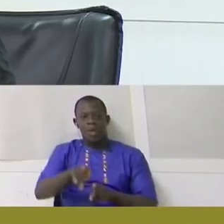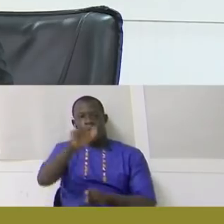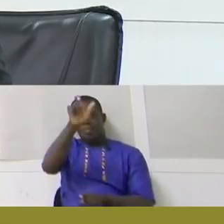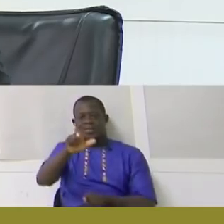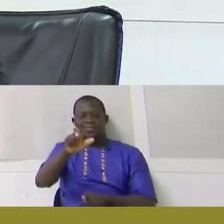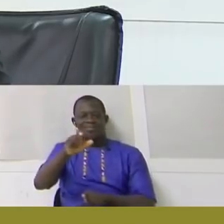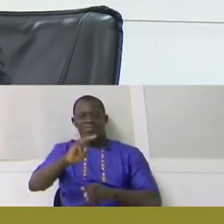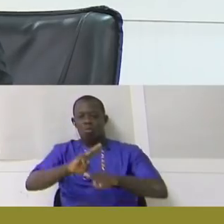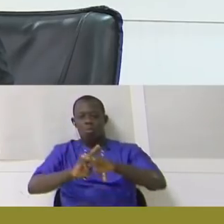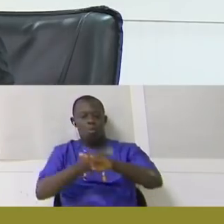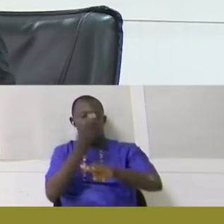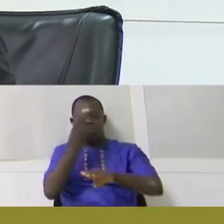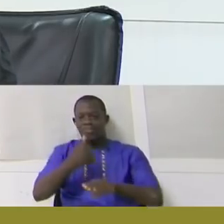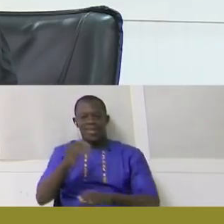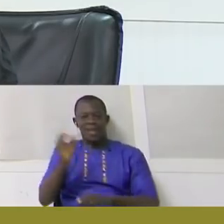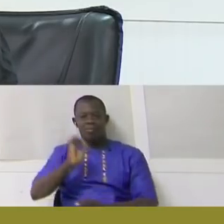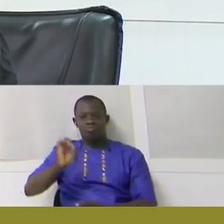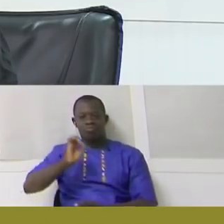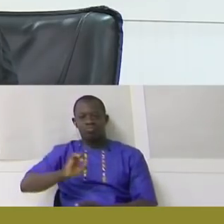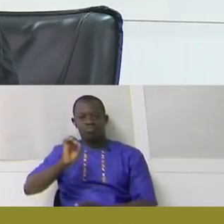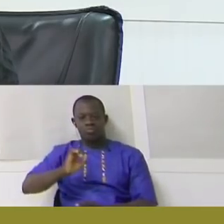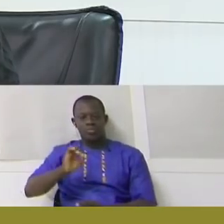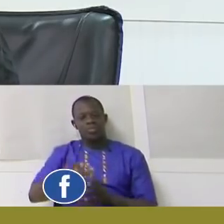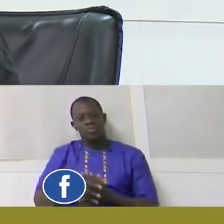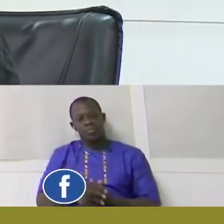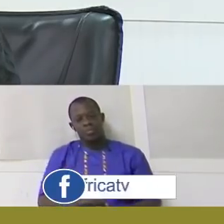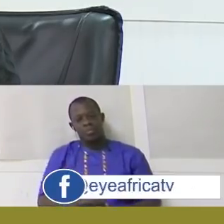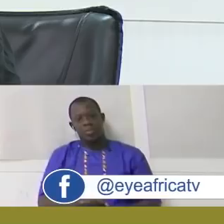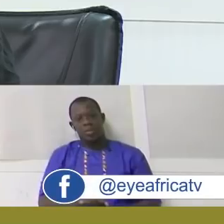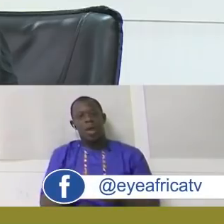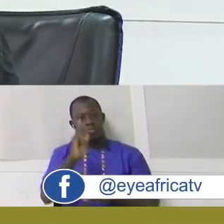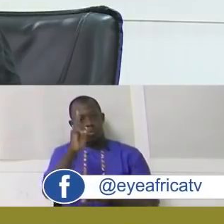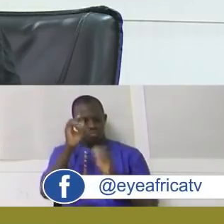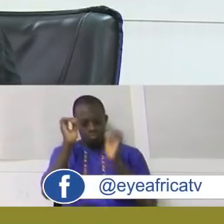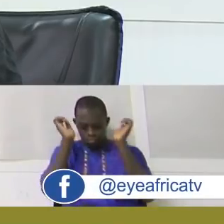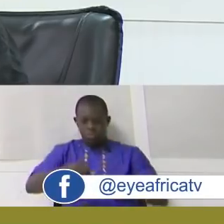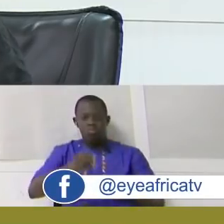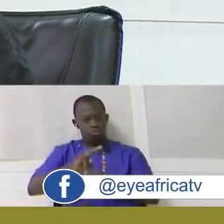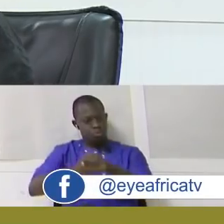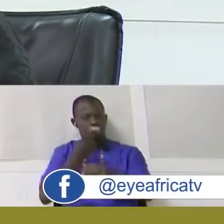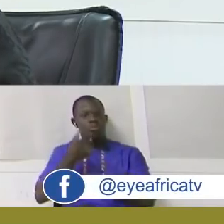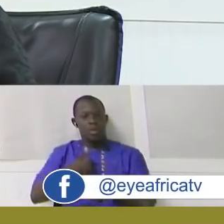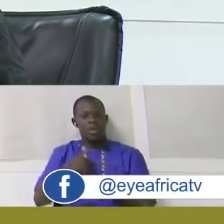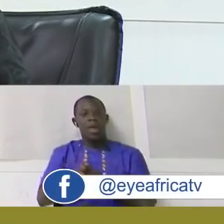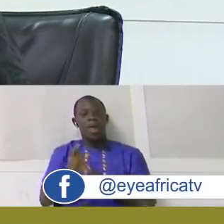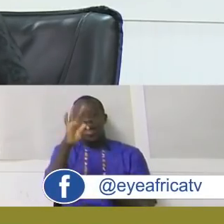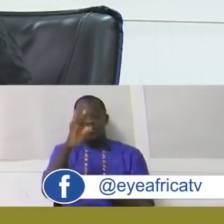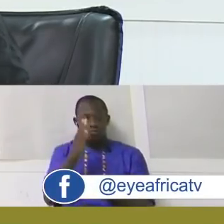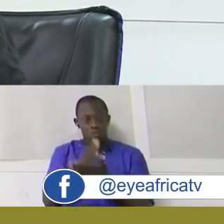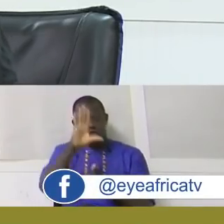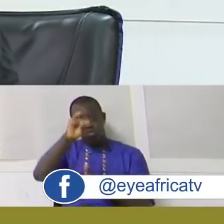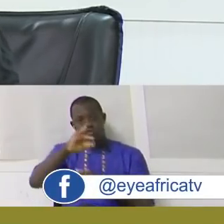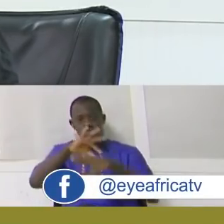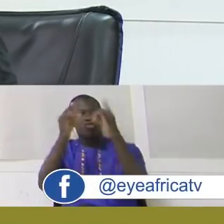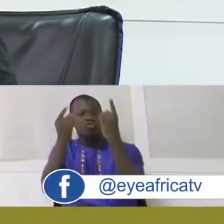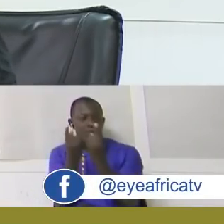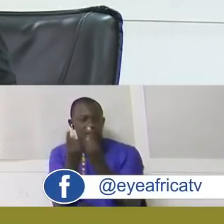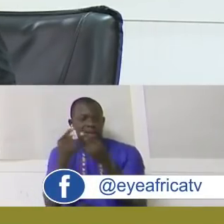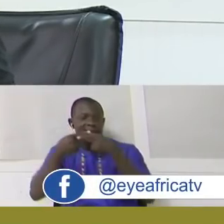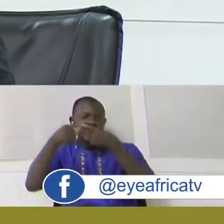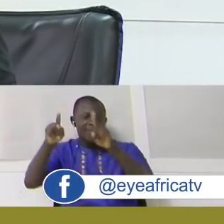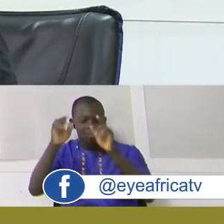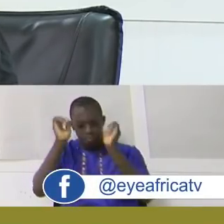gañ. He did not end up wounding me. Waye munon na ma gañ fofu nonu suma defon naka sudut nonu. Because he